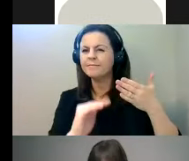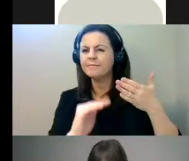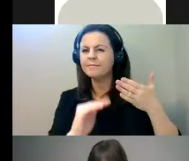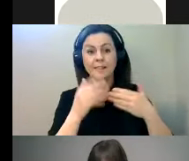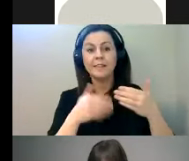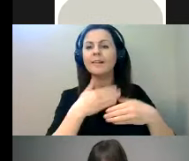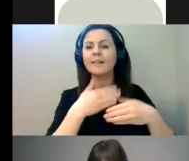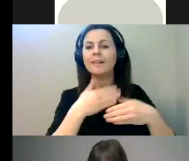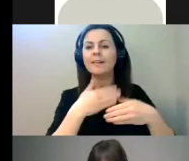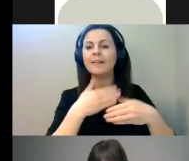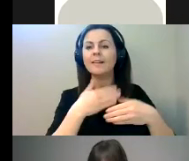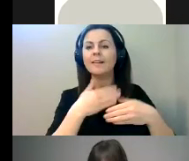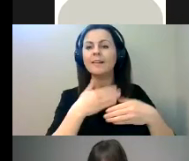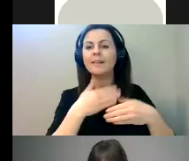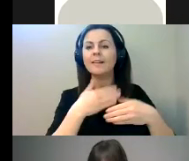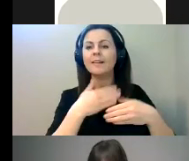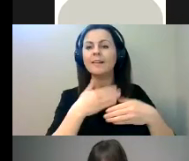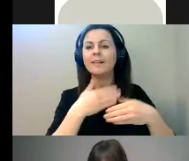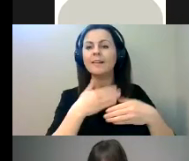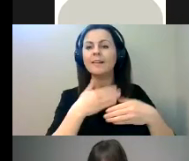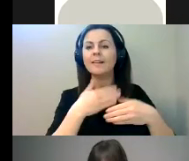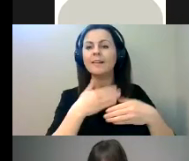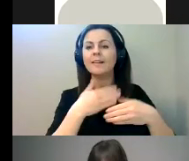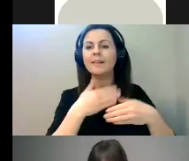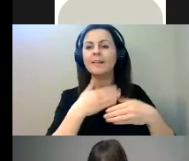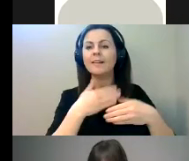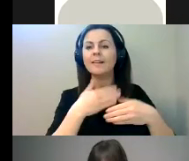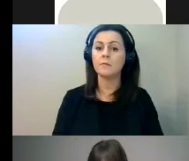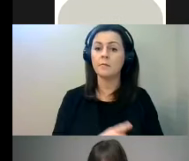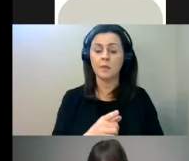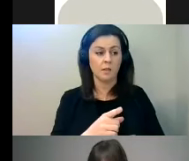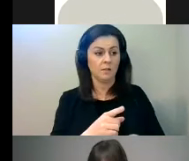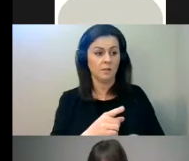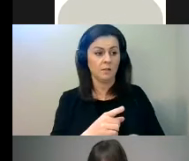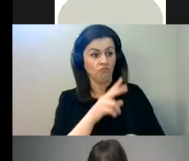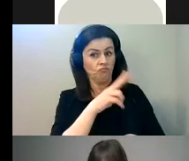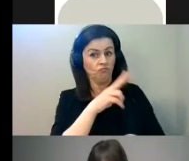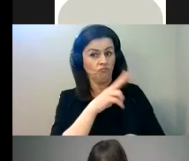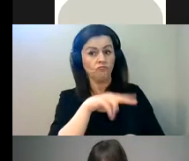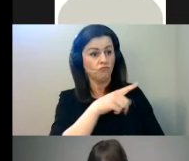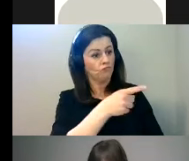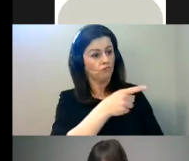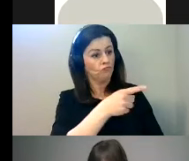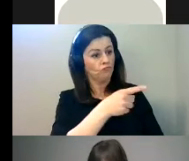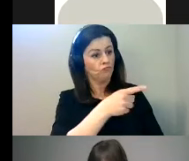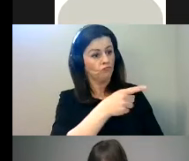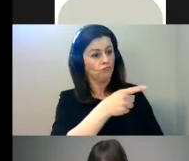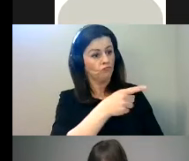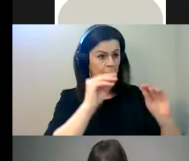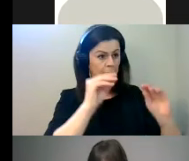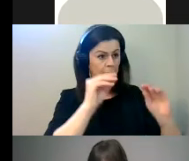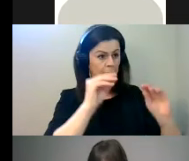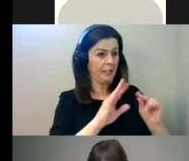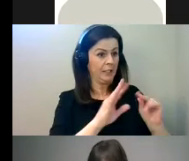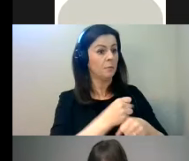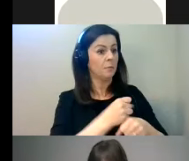up. And the criteria to determine if an individual has the requisite capacity to make personal care